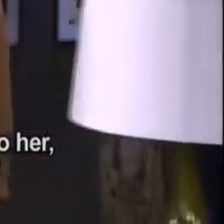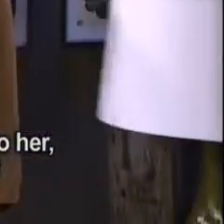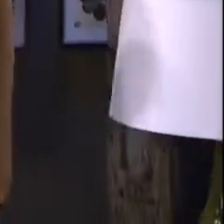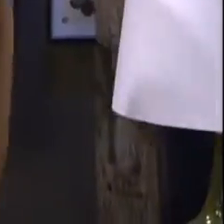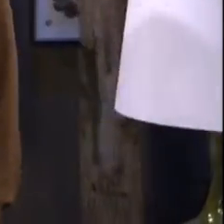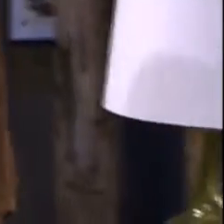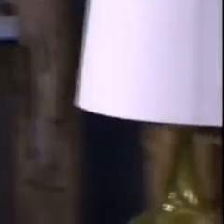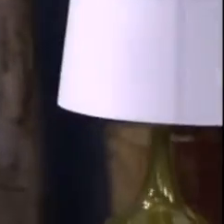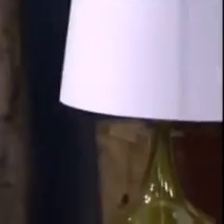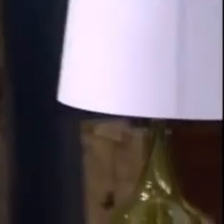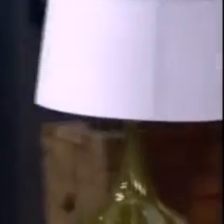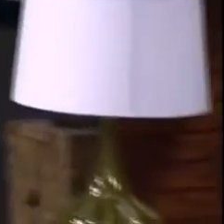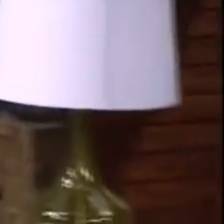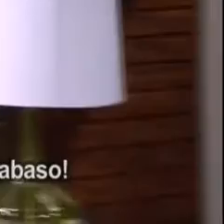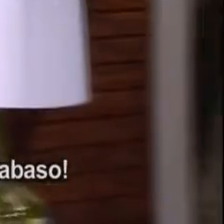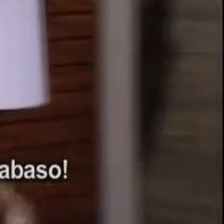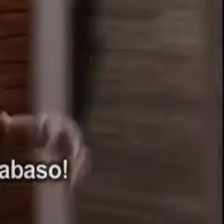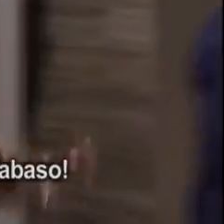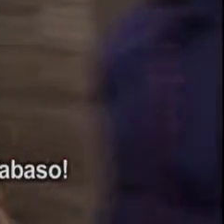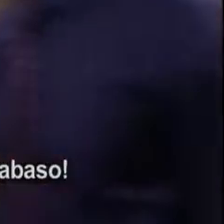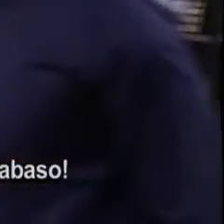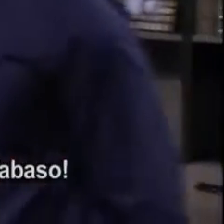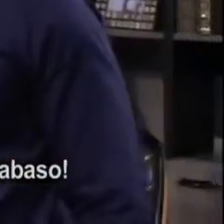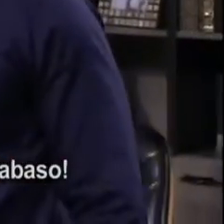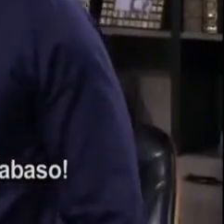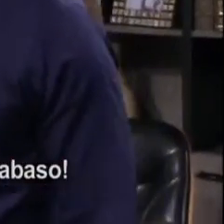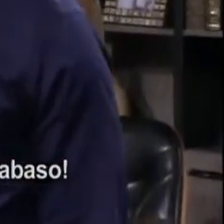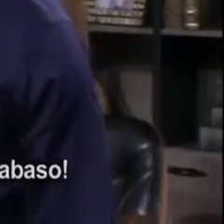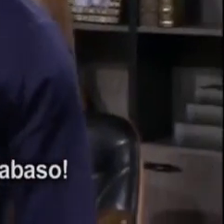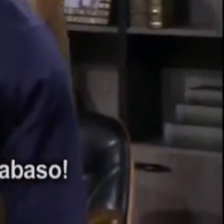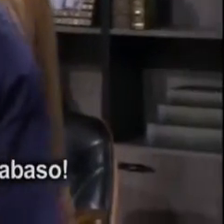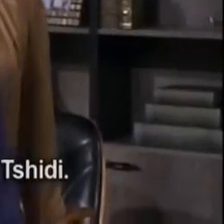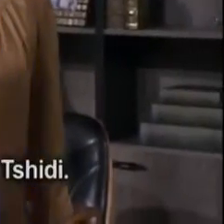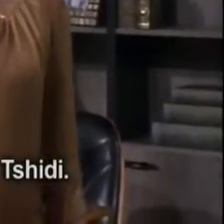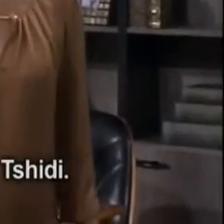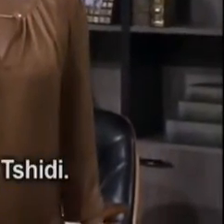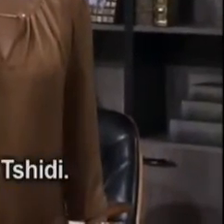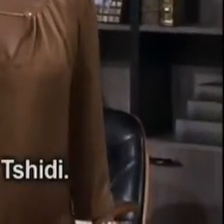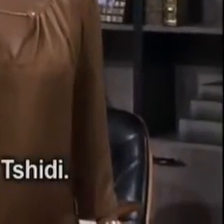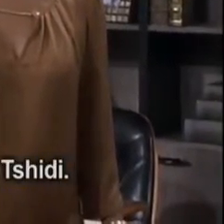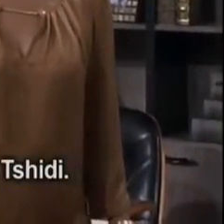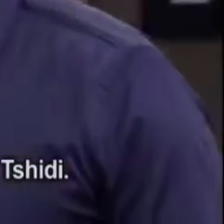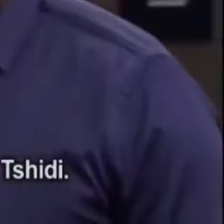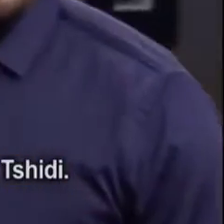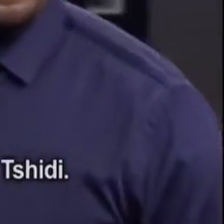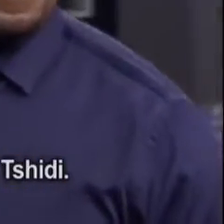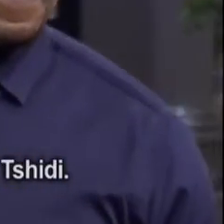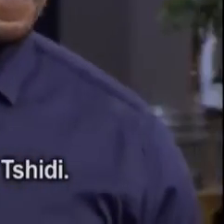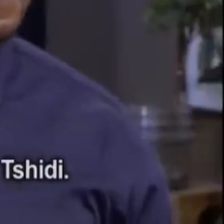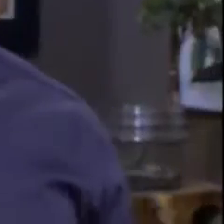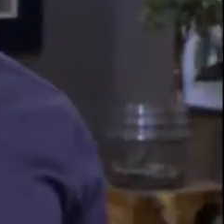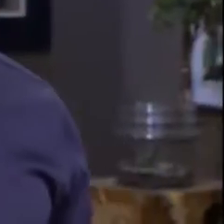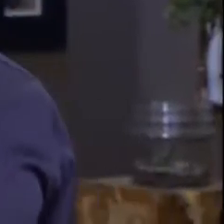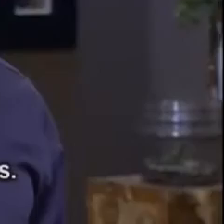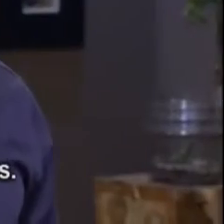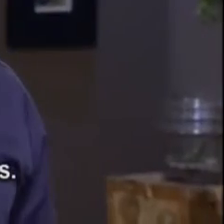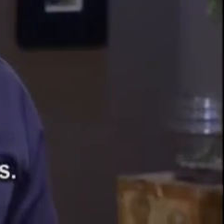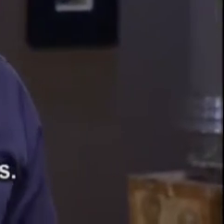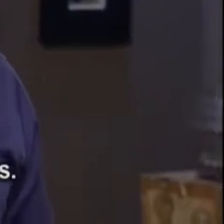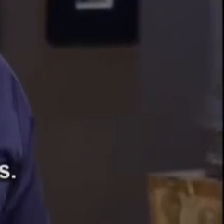Ukhuluma naye ngithi. Ubani yena? Musukuzenge silima mabaso. Bukhuluma noThidi.